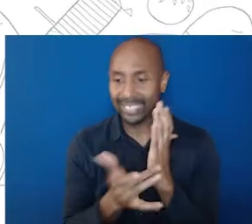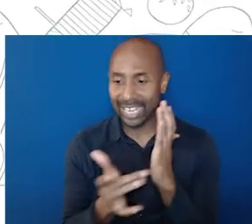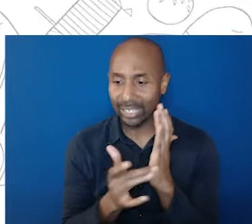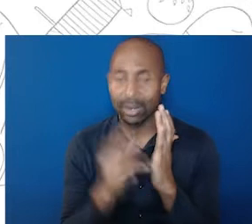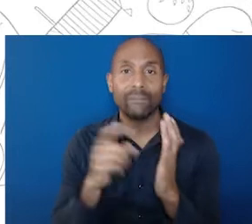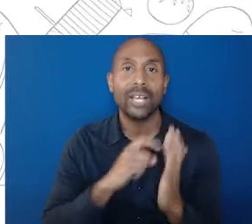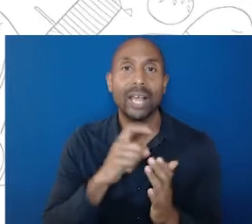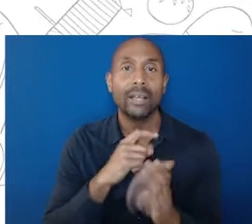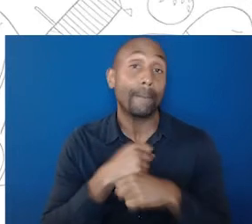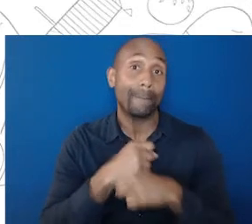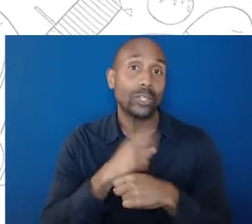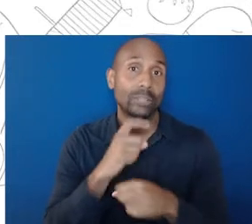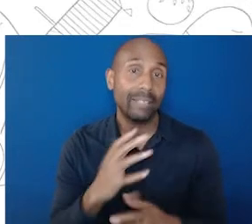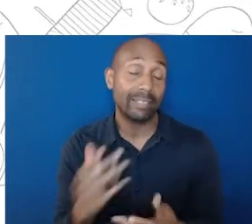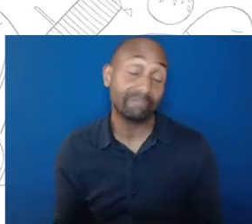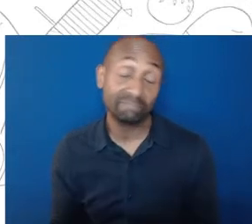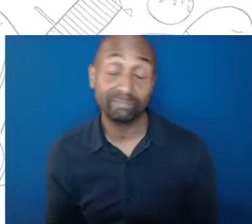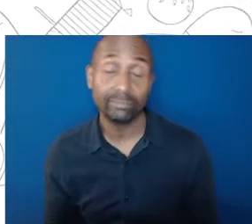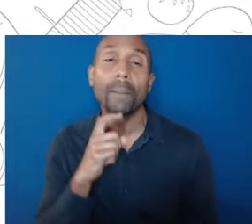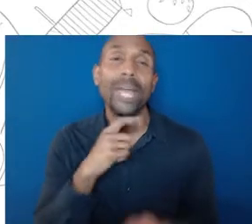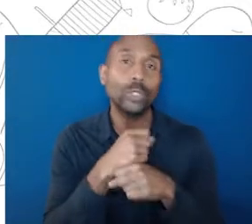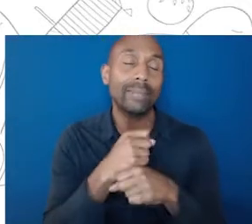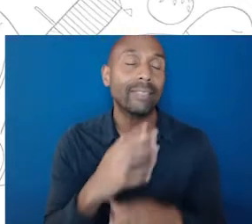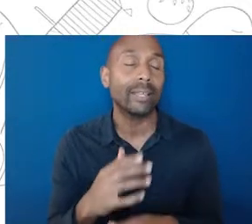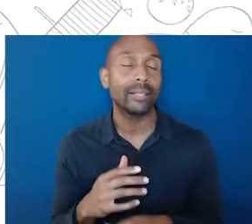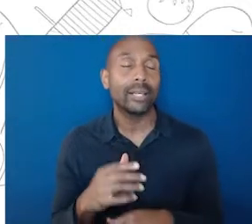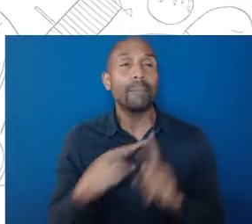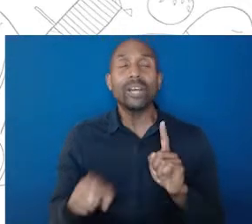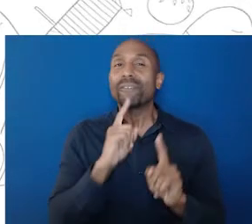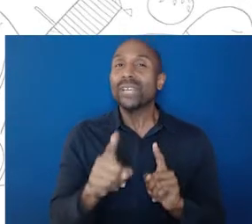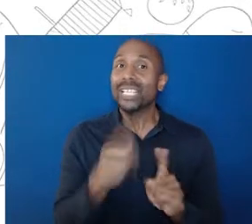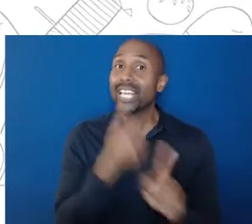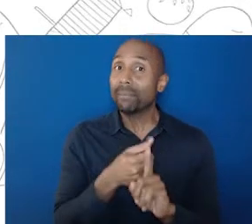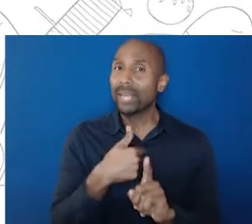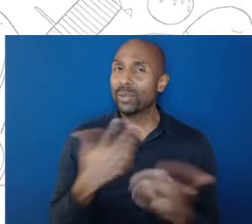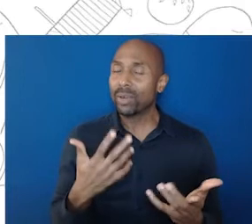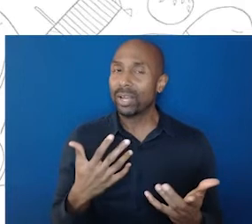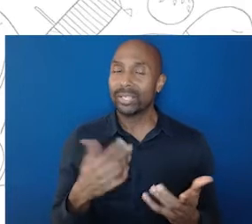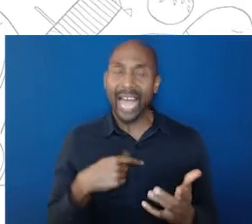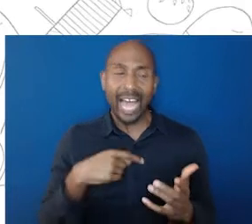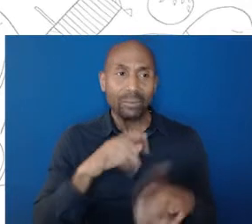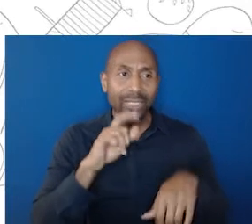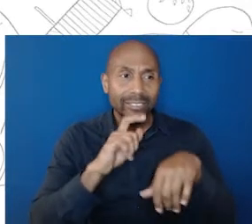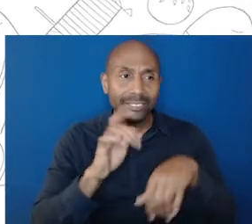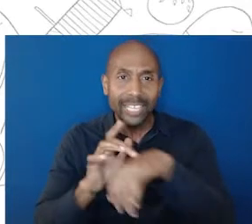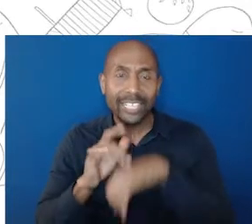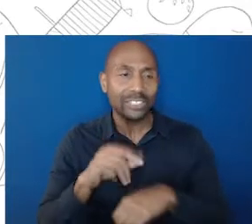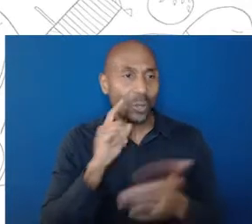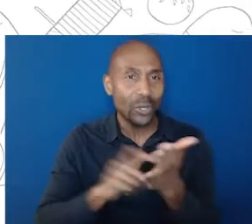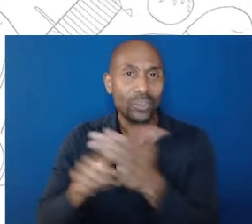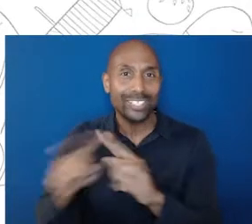how technical it must be, but just really the fact that someone made it always fascinated me, and that someone started that. So I've always